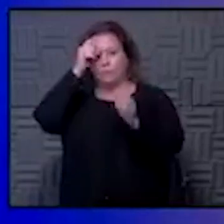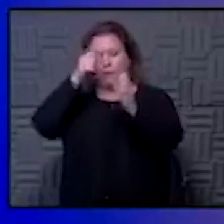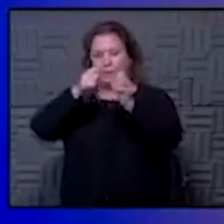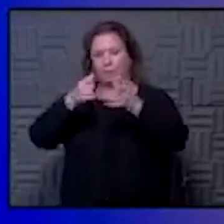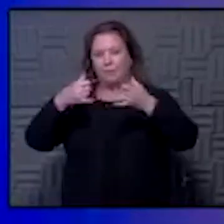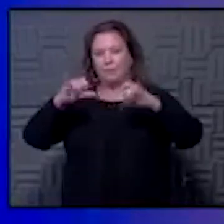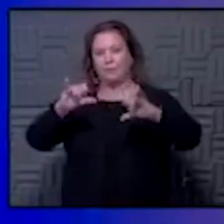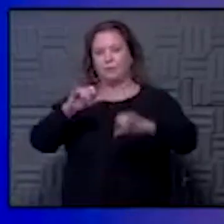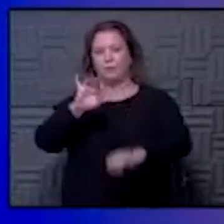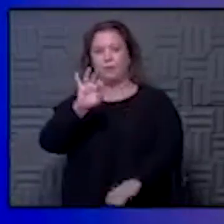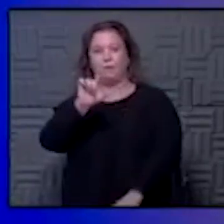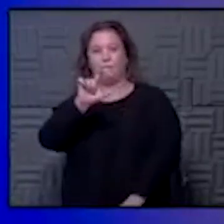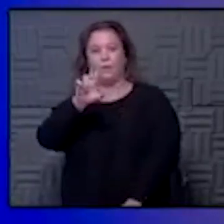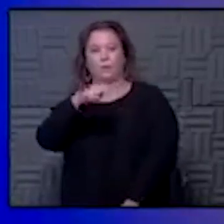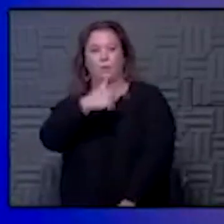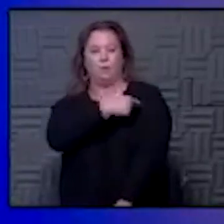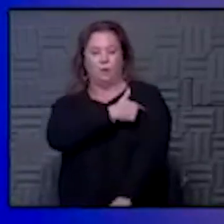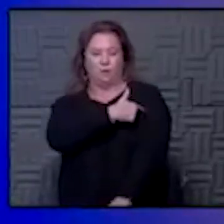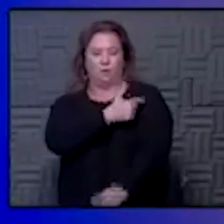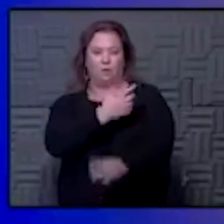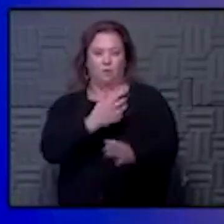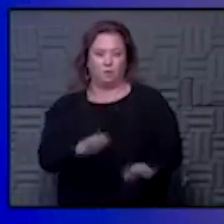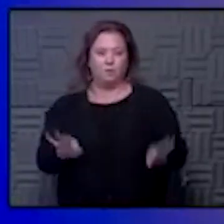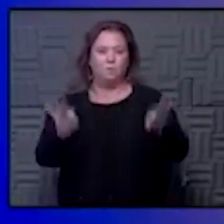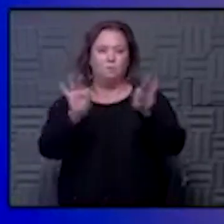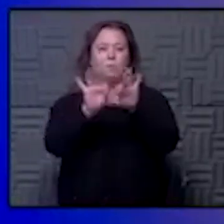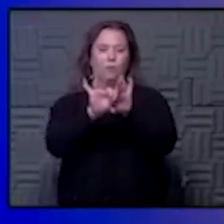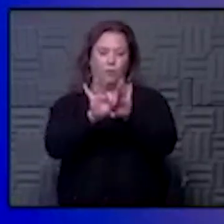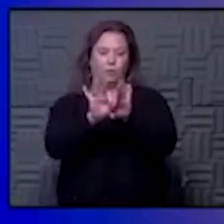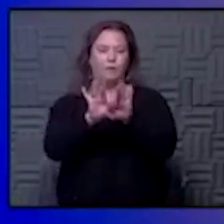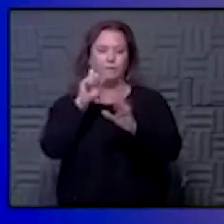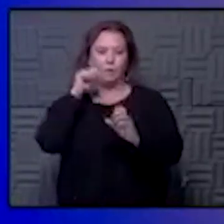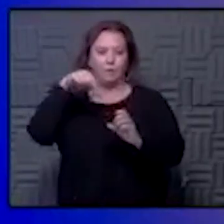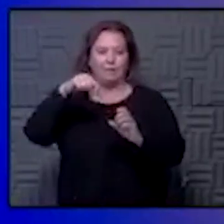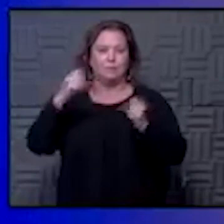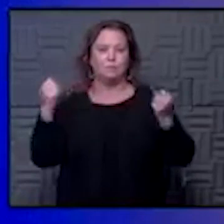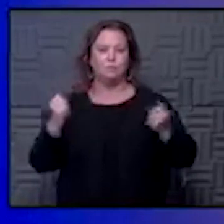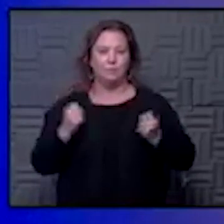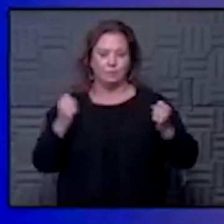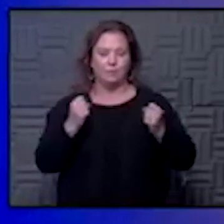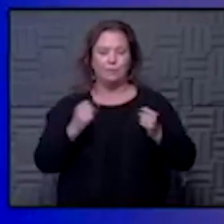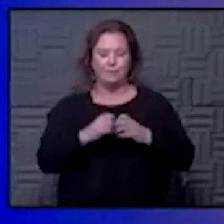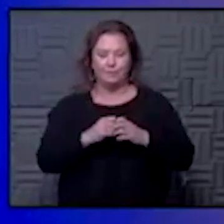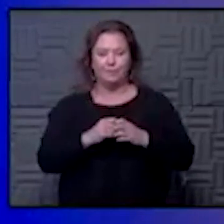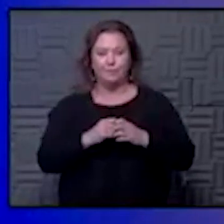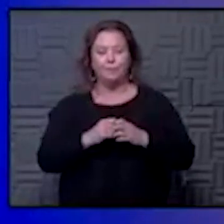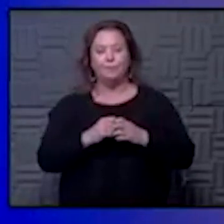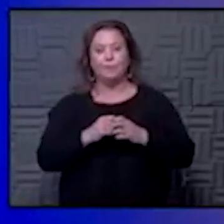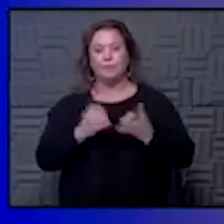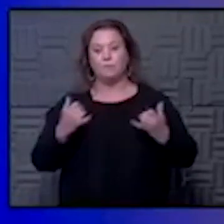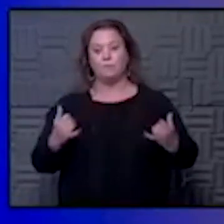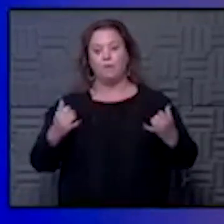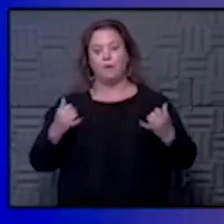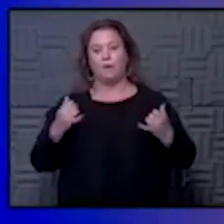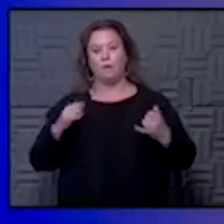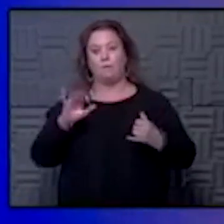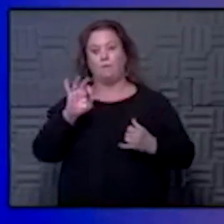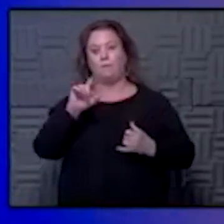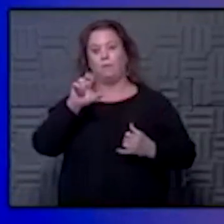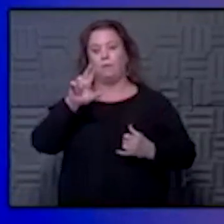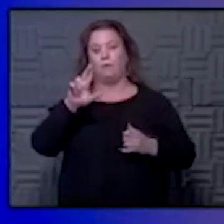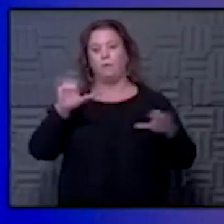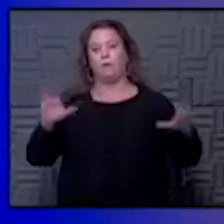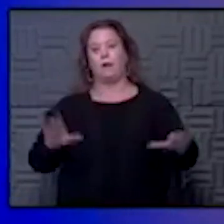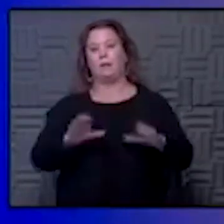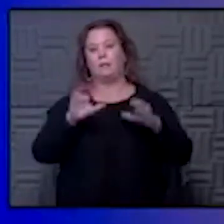still get your influenza vaccine. That is very important for this coming winter. Even though right now influenza activity